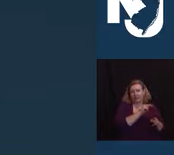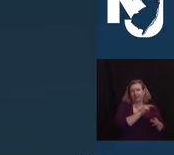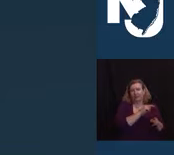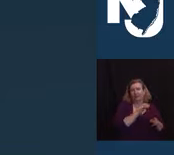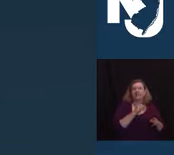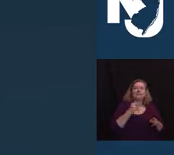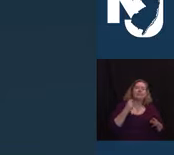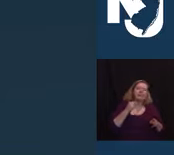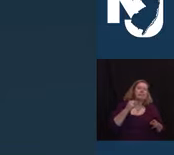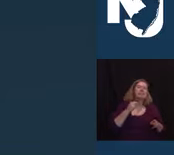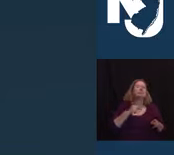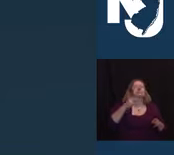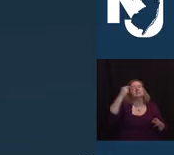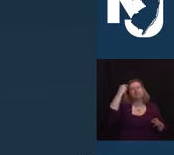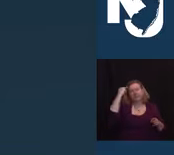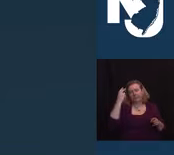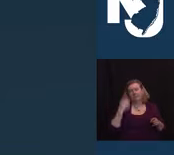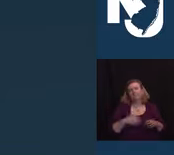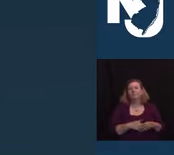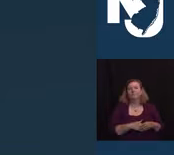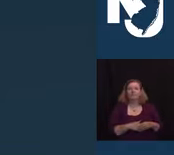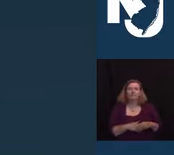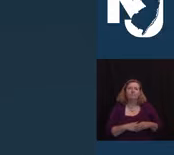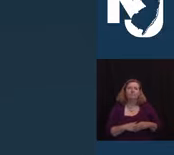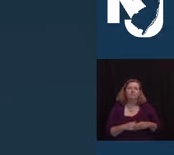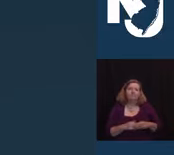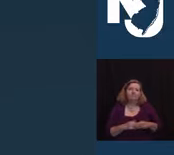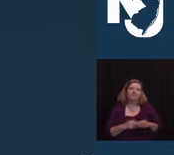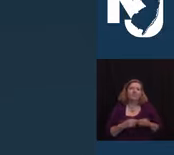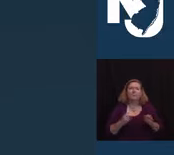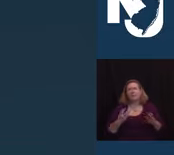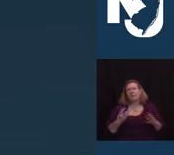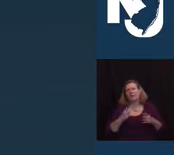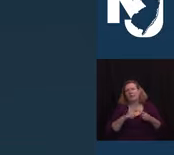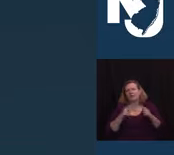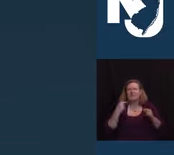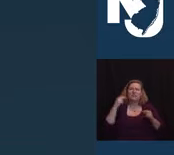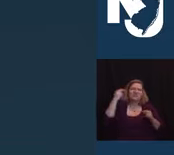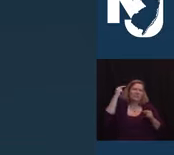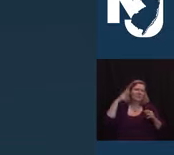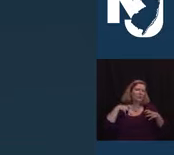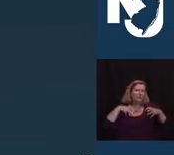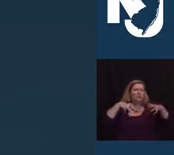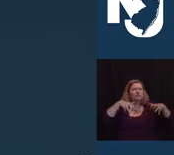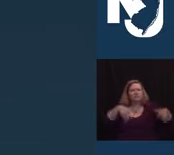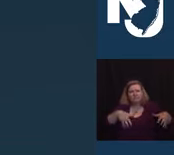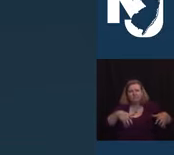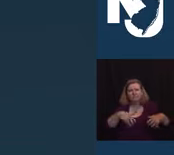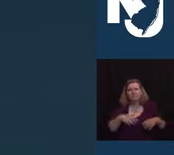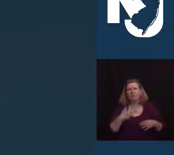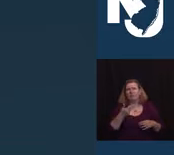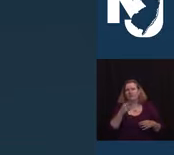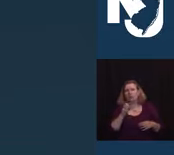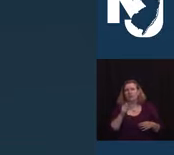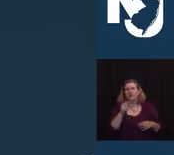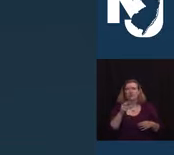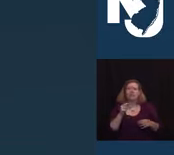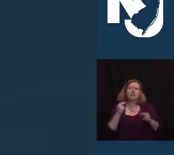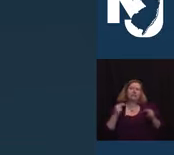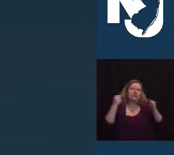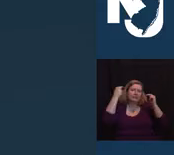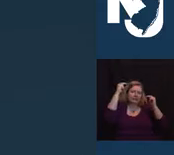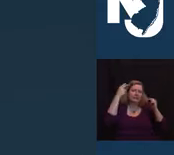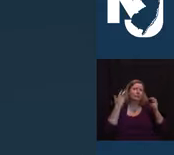Bonnie on Monday. And he's survived by numerous other nieces and nephews and great-great nieces and nephews.